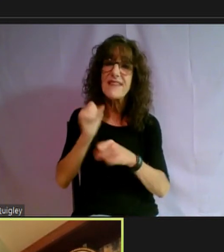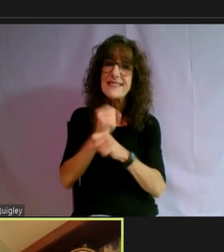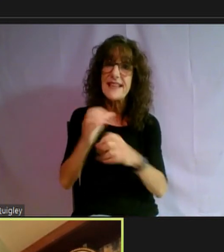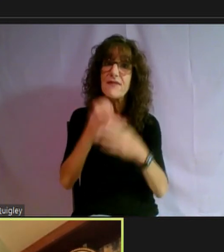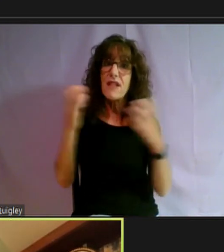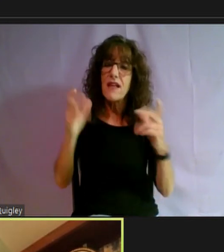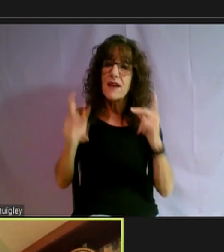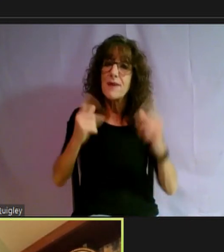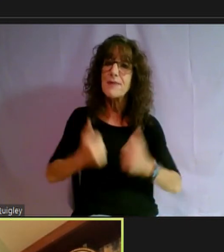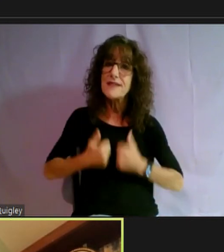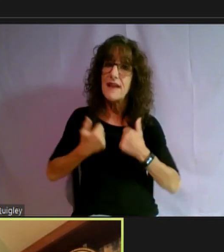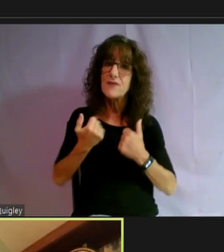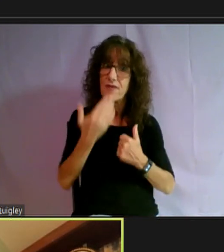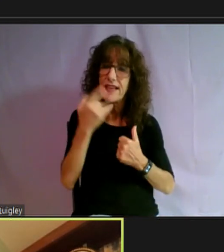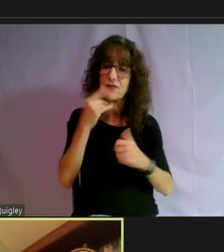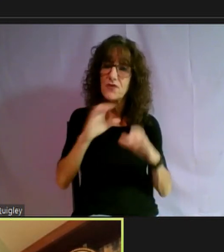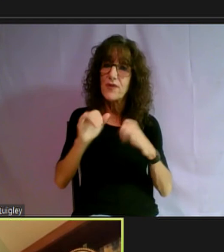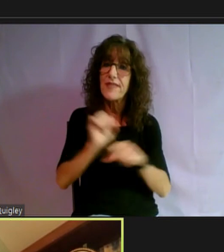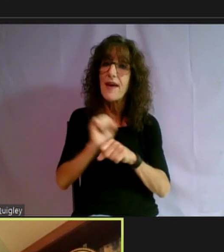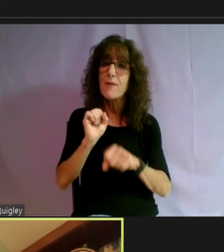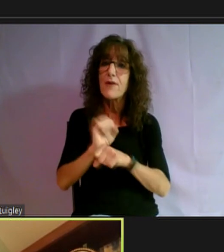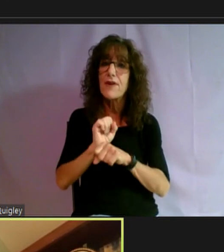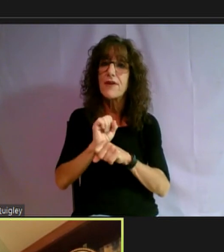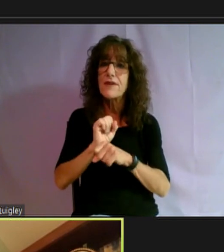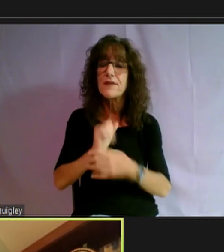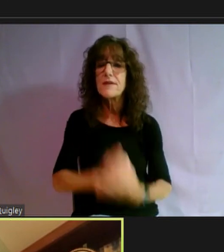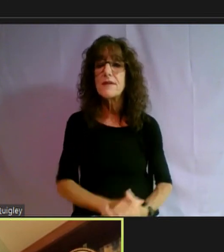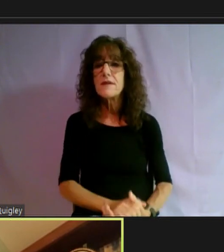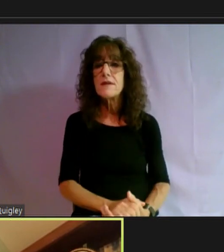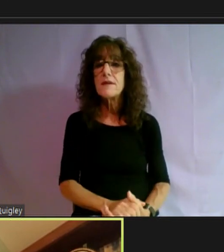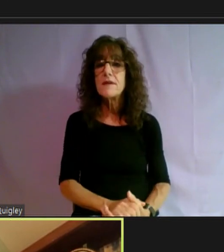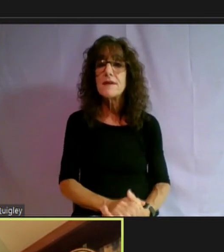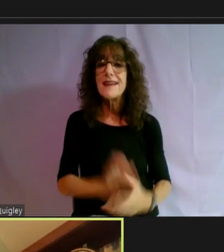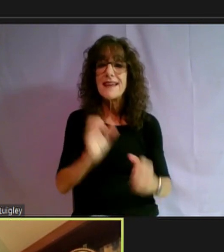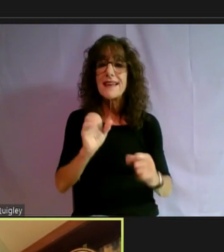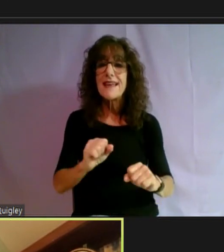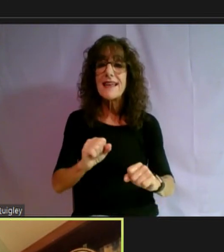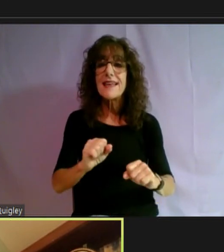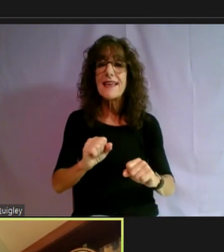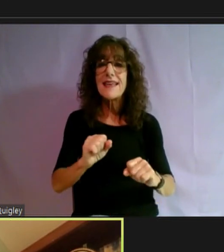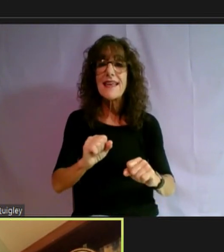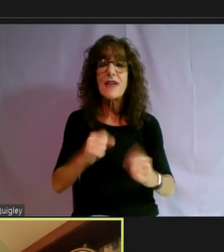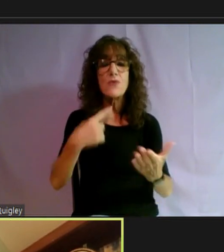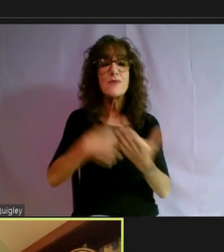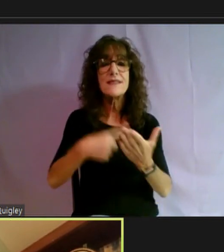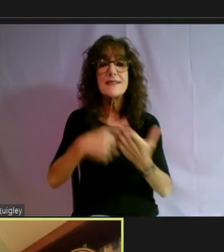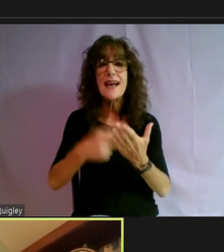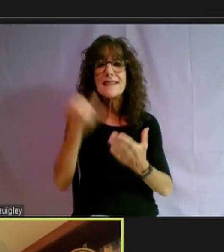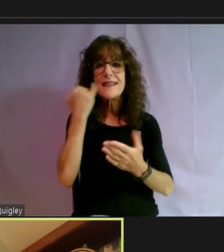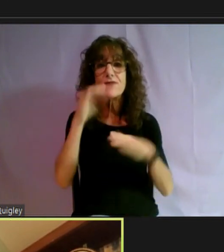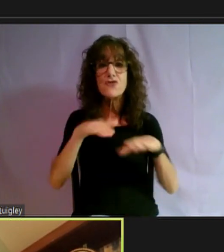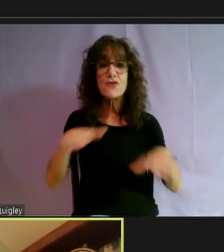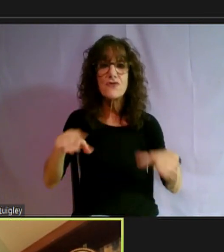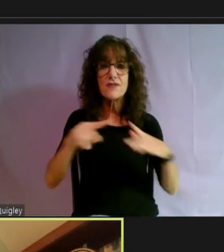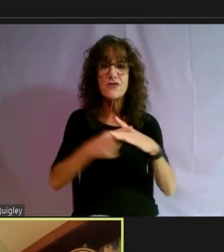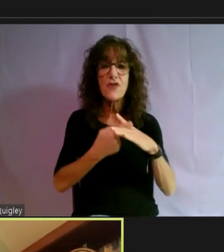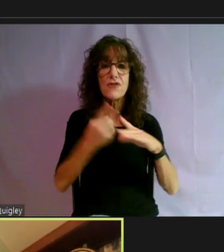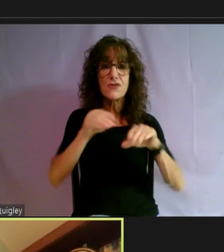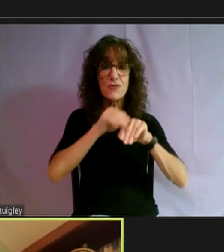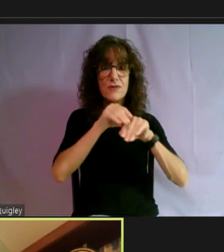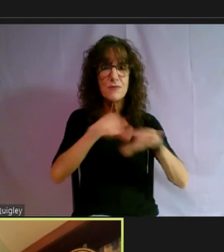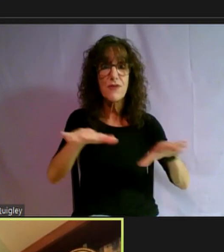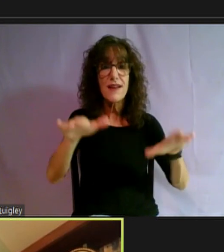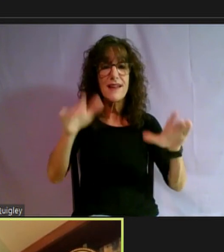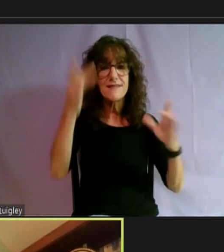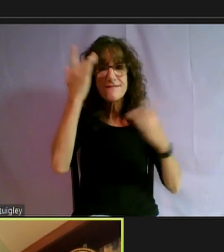So thank you for doing that work. Um, can you address, well, can you discuss if children are starting to transmit the virus? Private schools